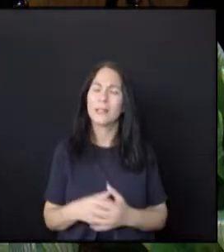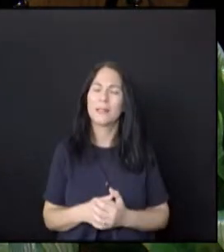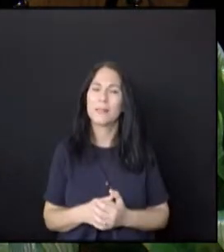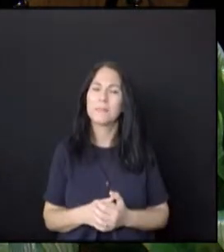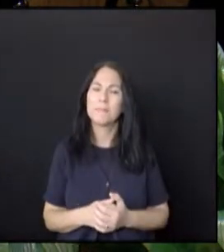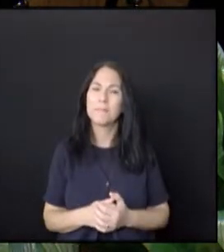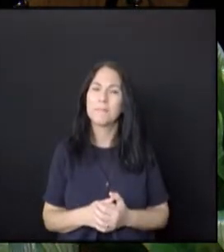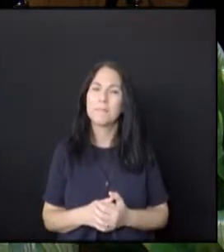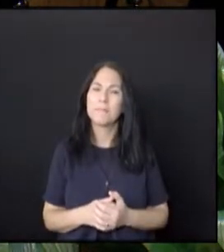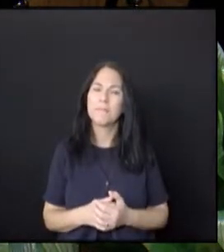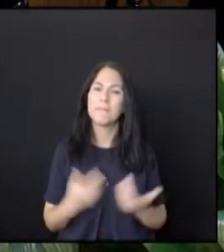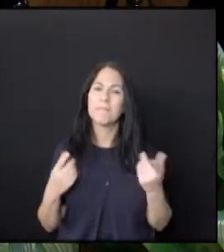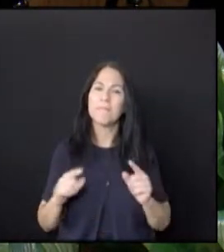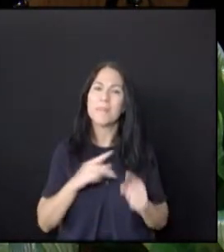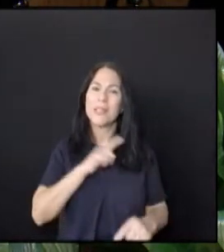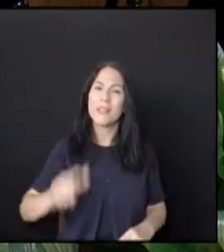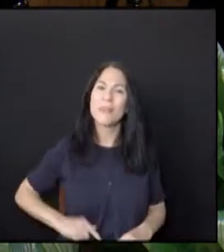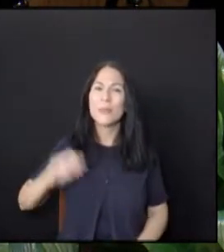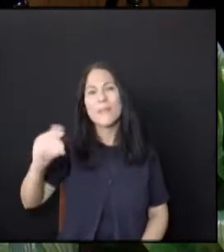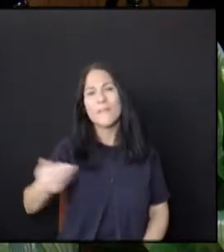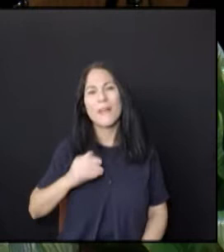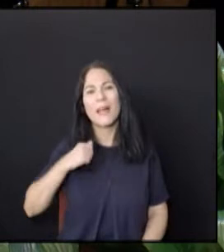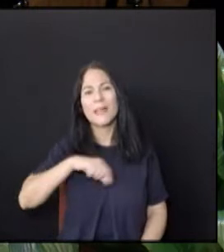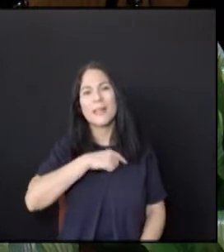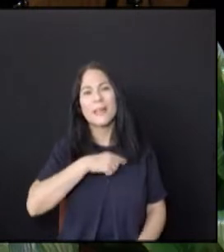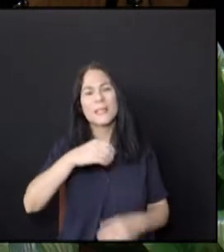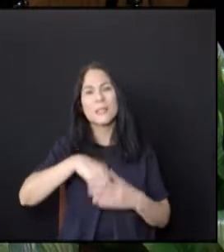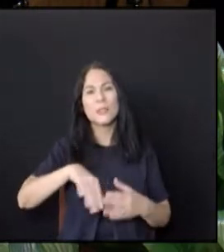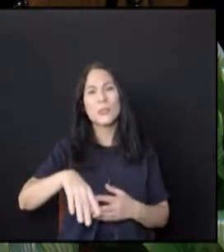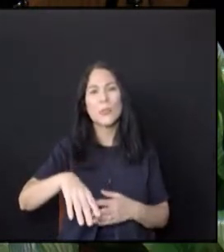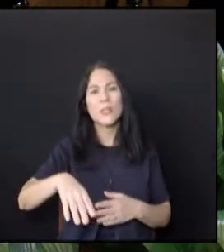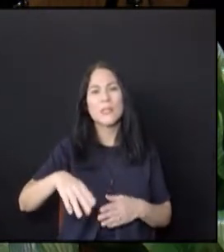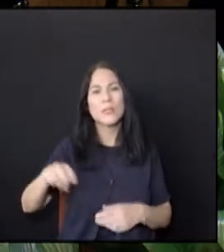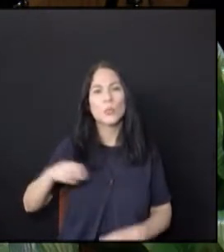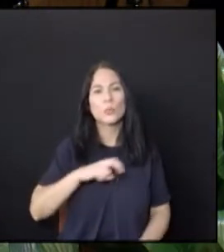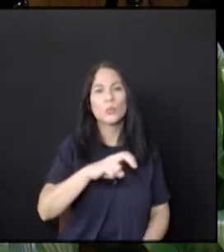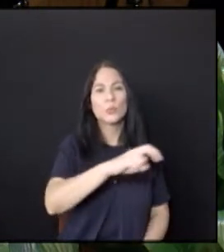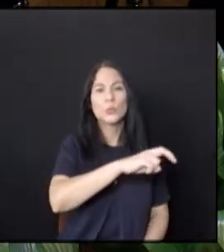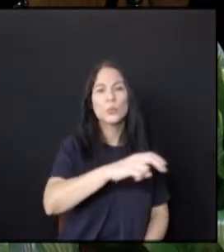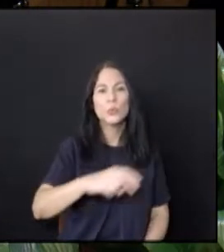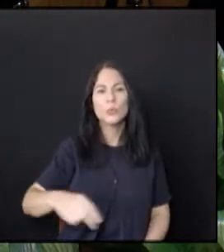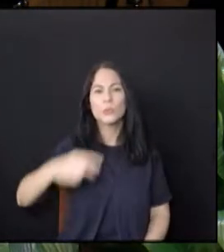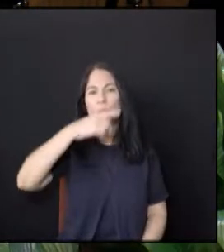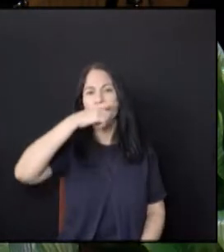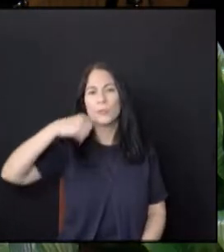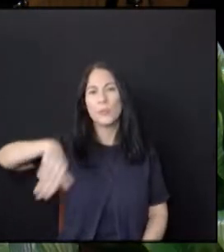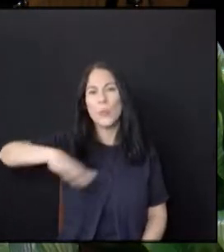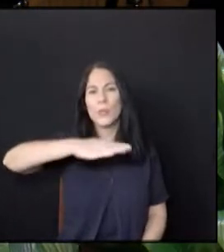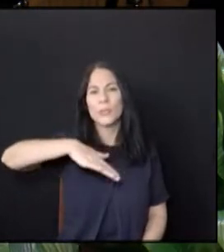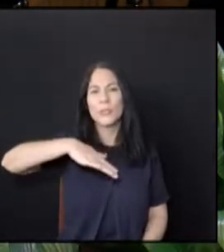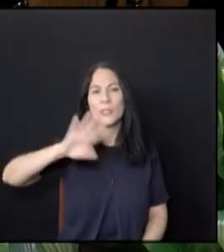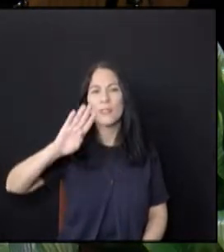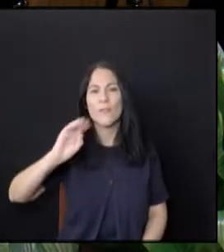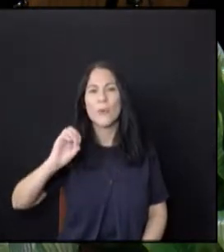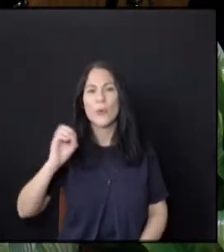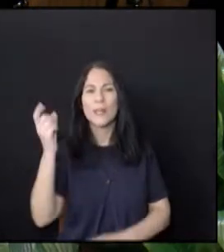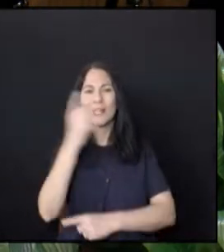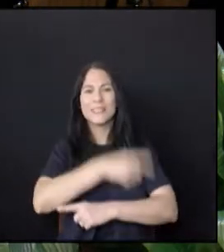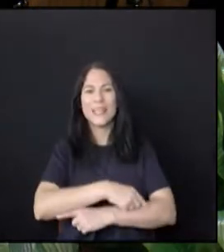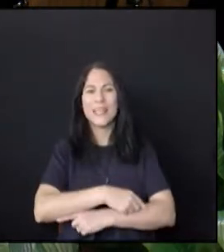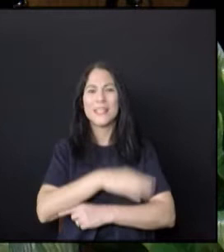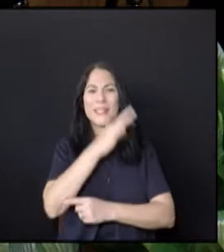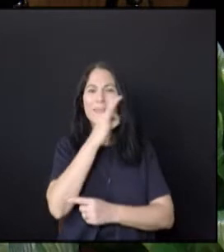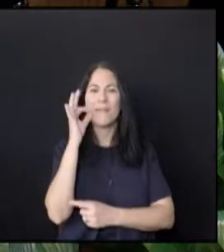When the Lord invited us into this journey into the wilderness with him for 40 days of fasting and repentance,